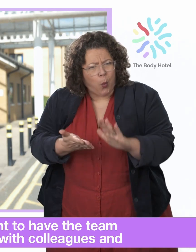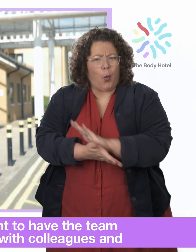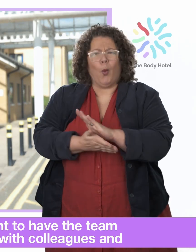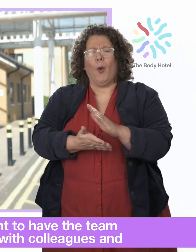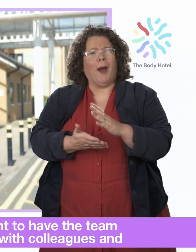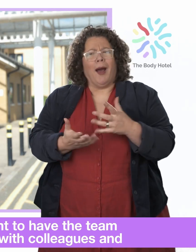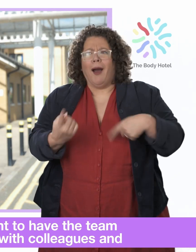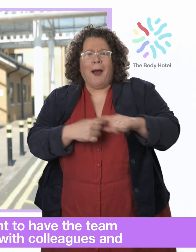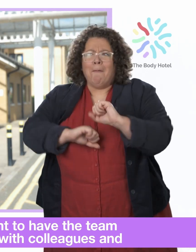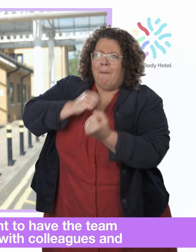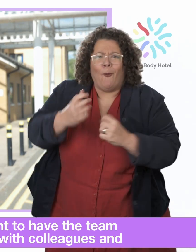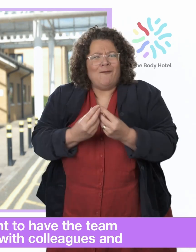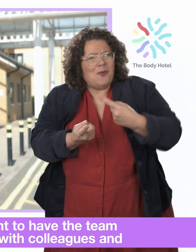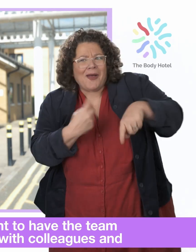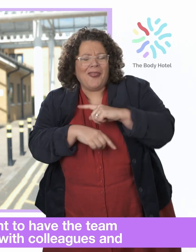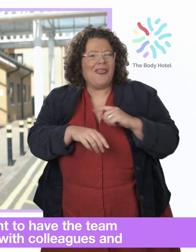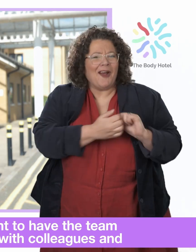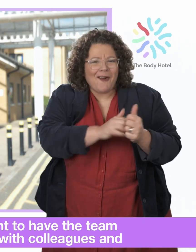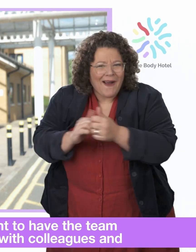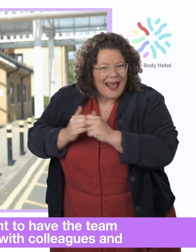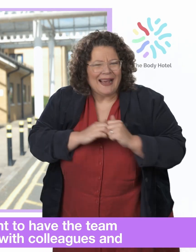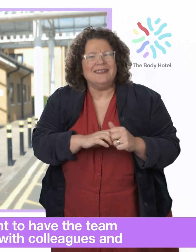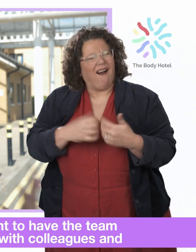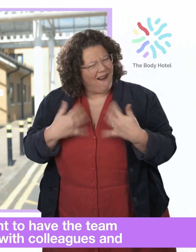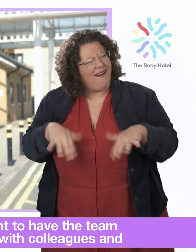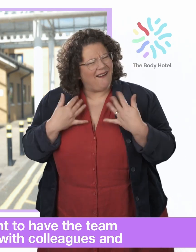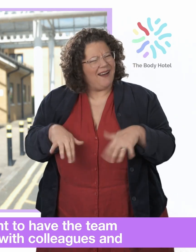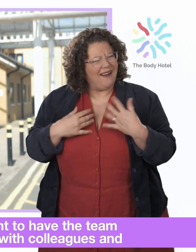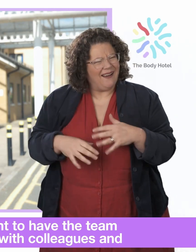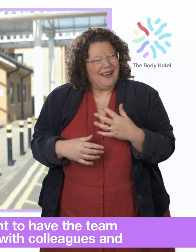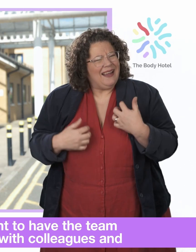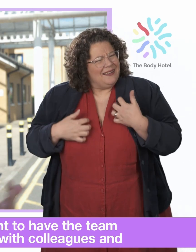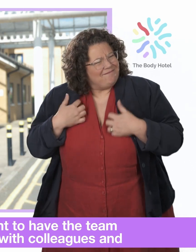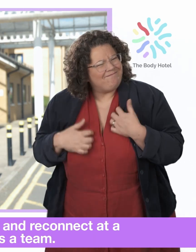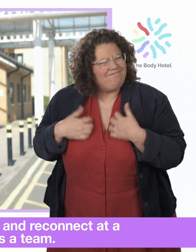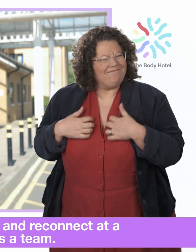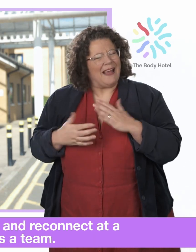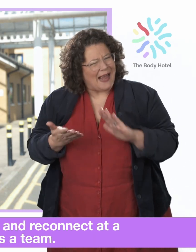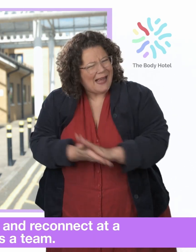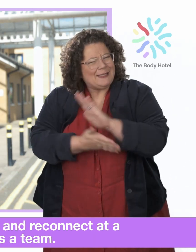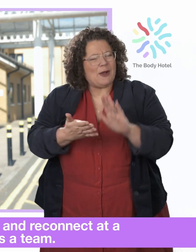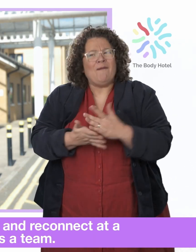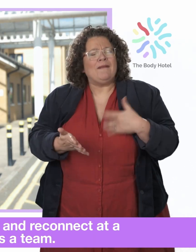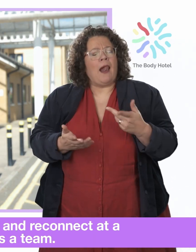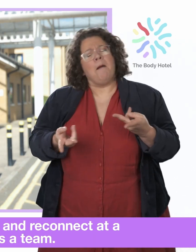have the team here and be able to move with colleagues and enjoy